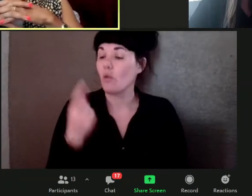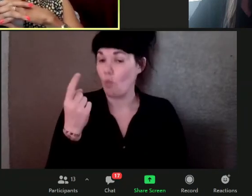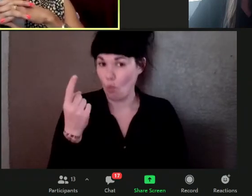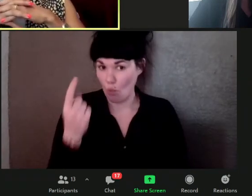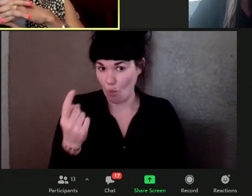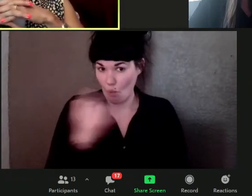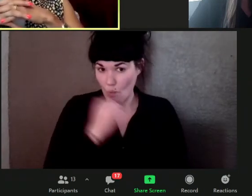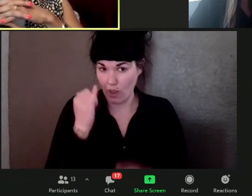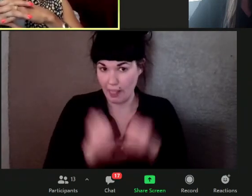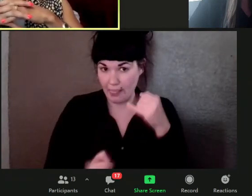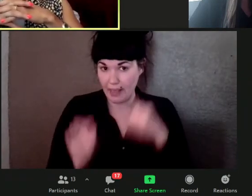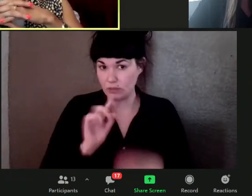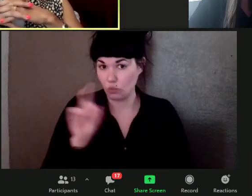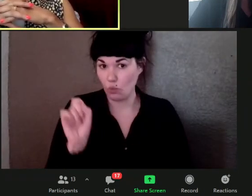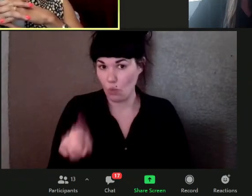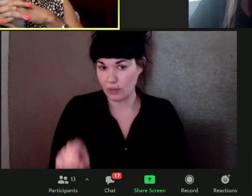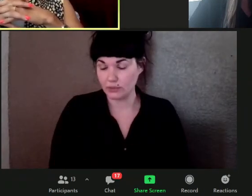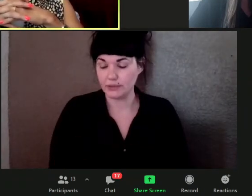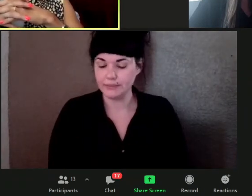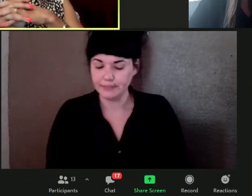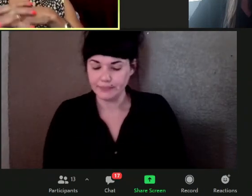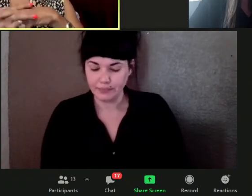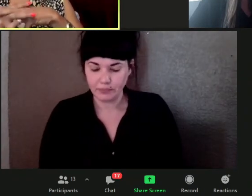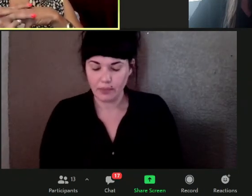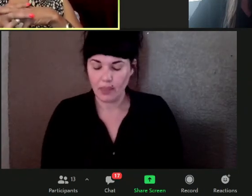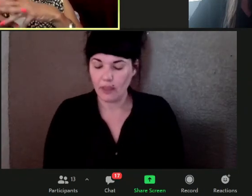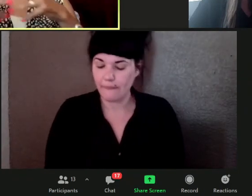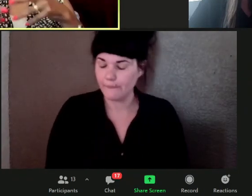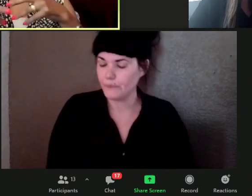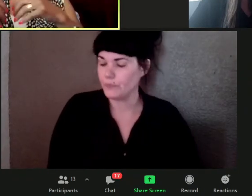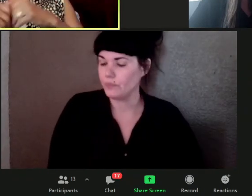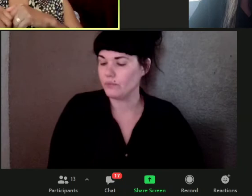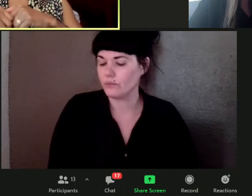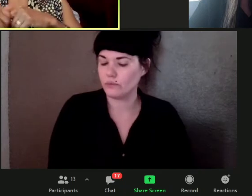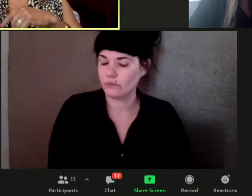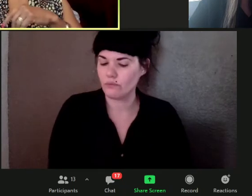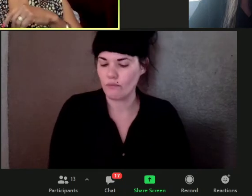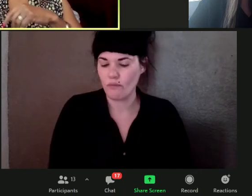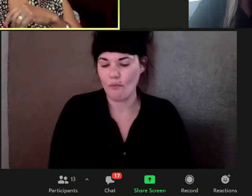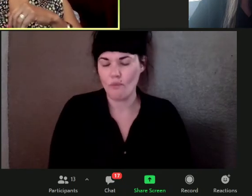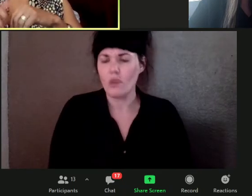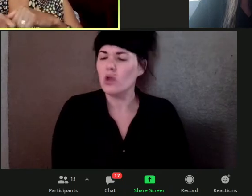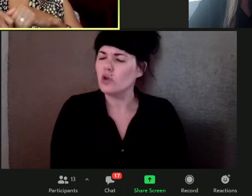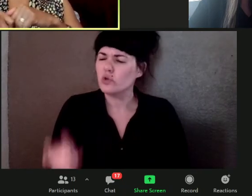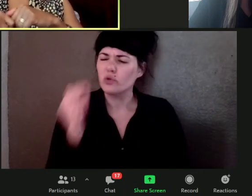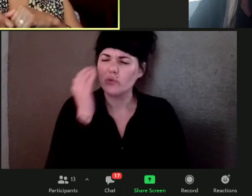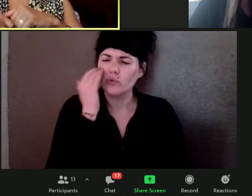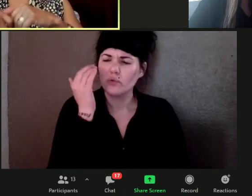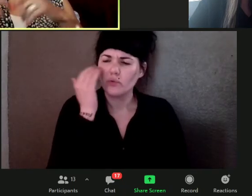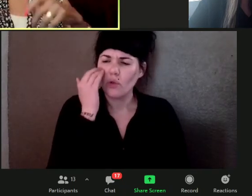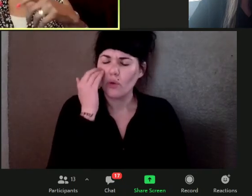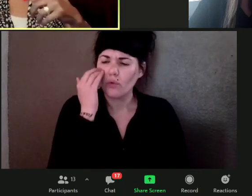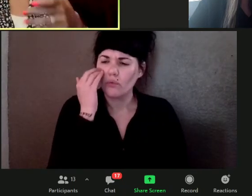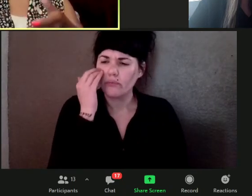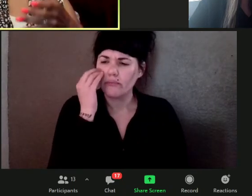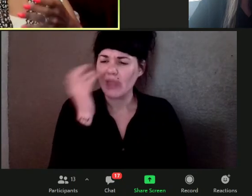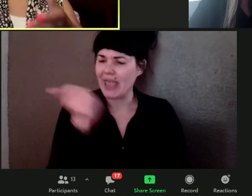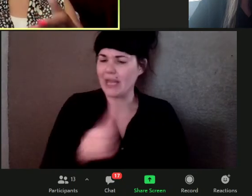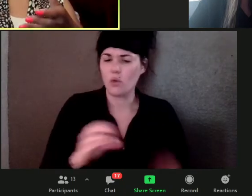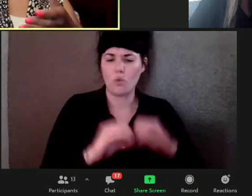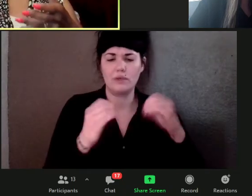there sources or organizations that you know of that are trying to be of support to employers to begin to have